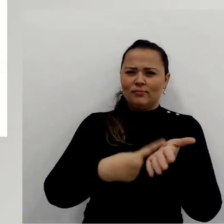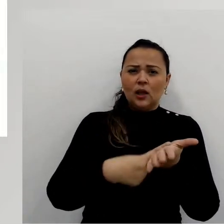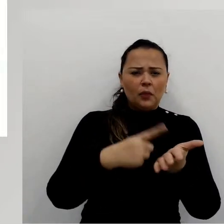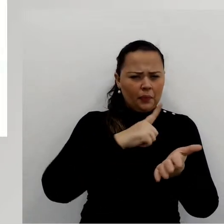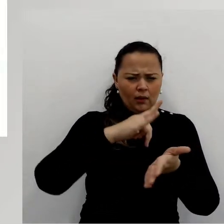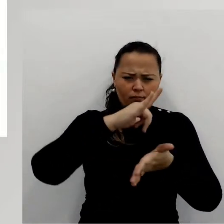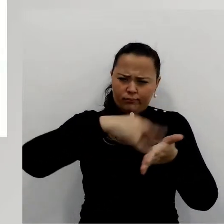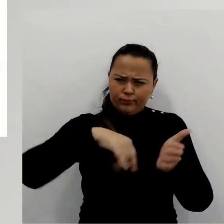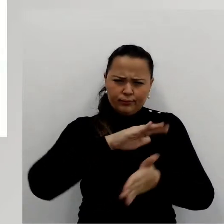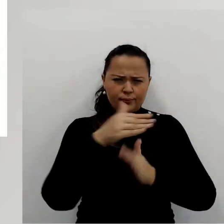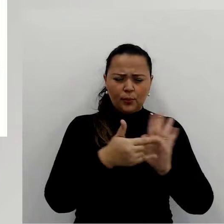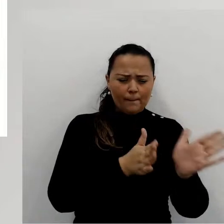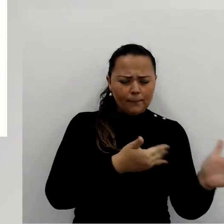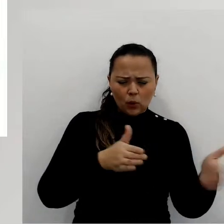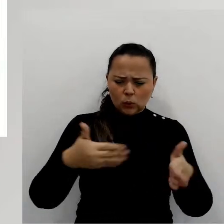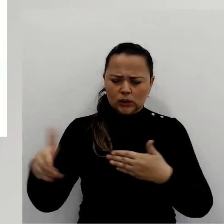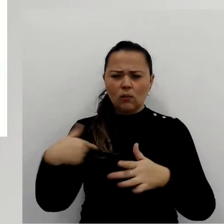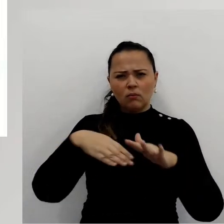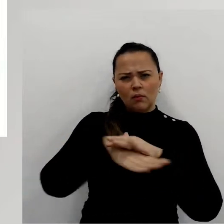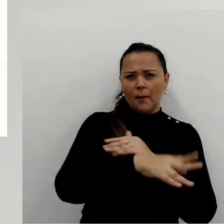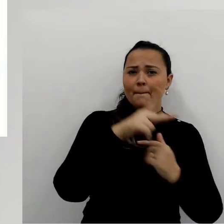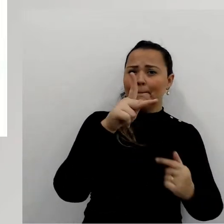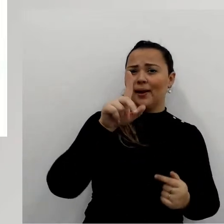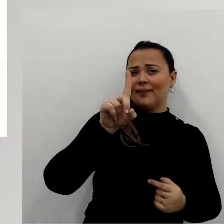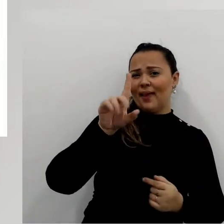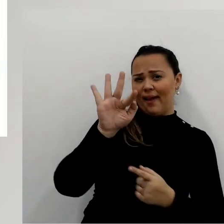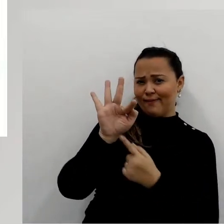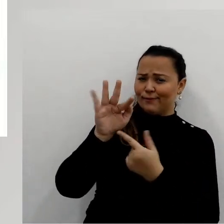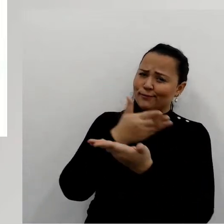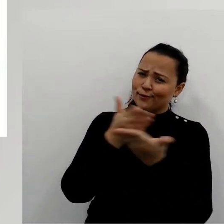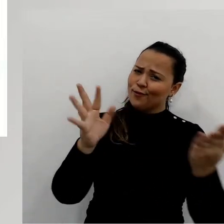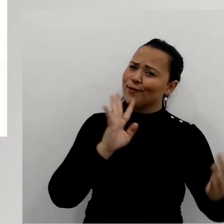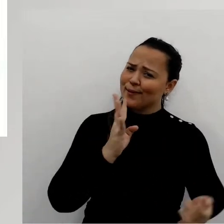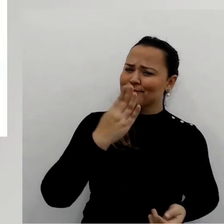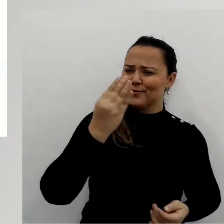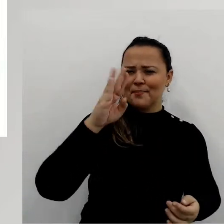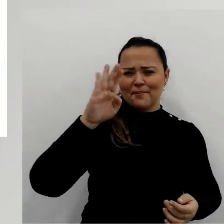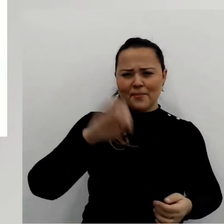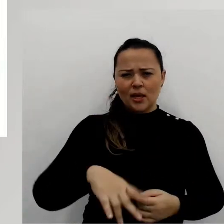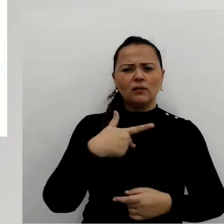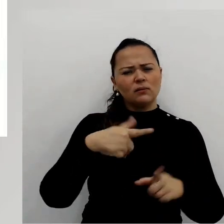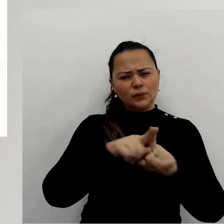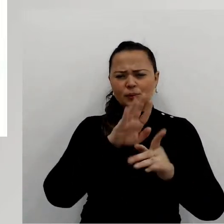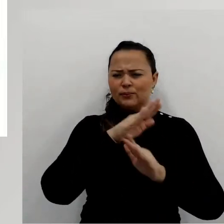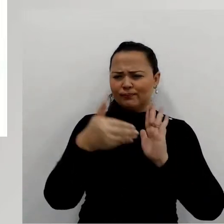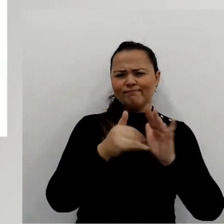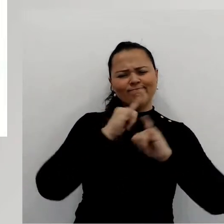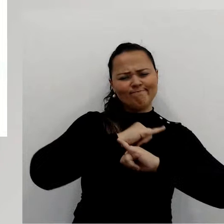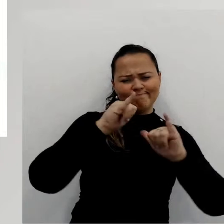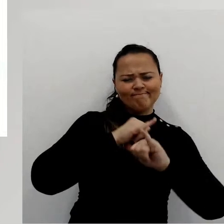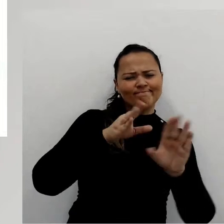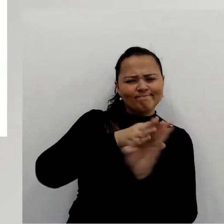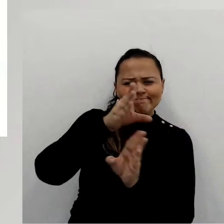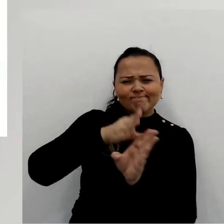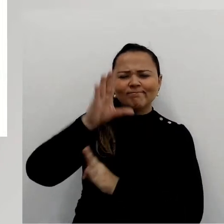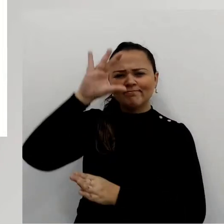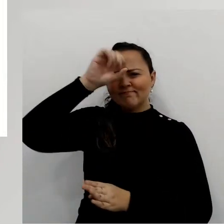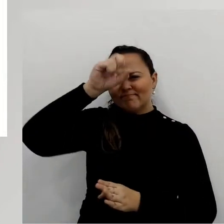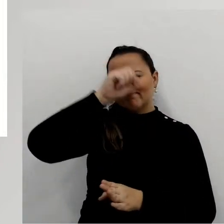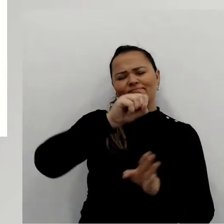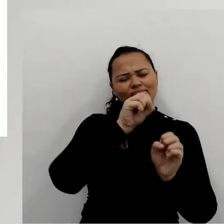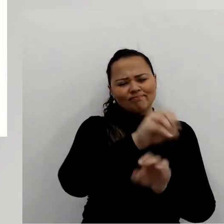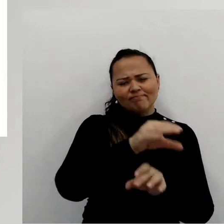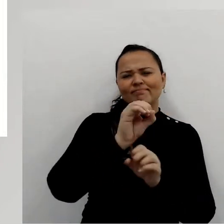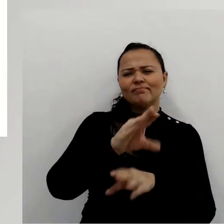used to. You have instruction files, whether it's a JDF or an XML or a JSON or any number of other